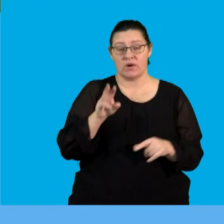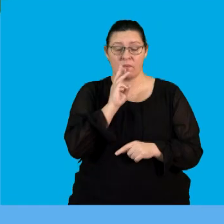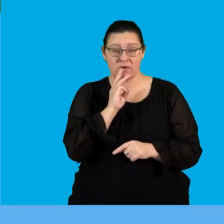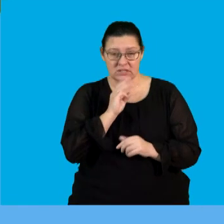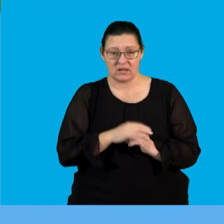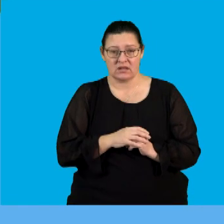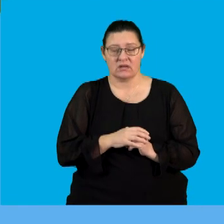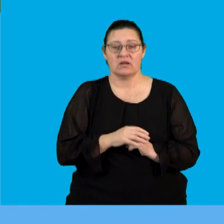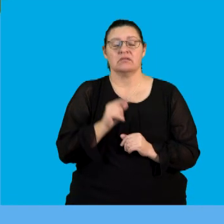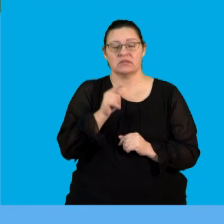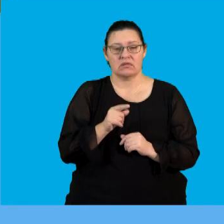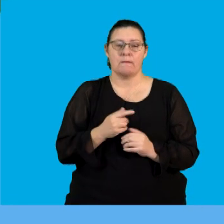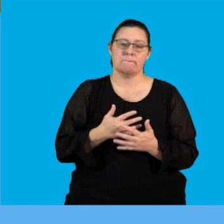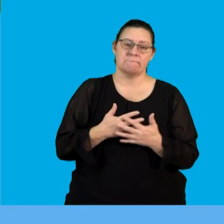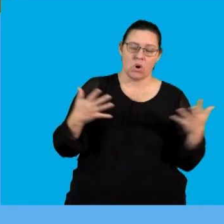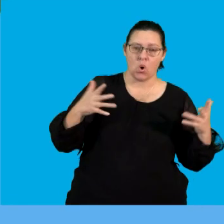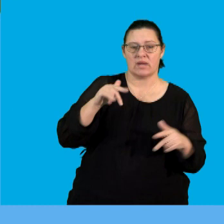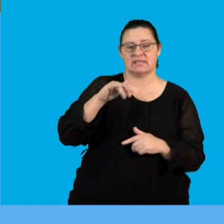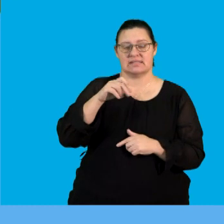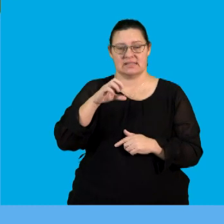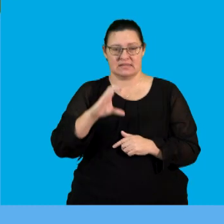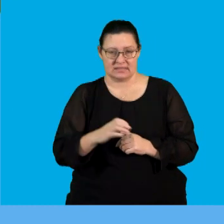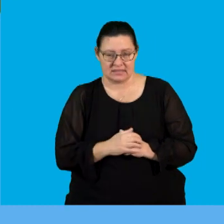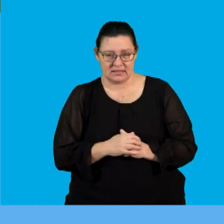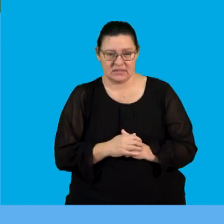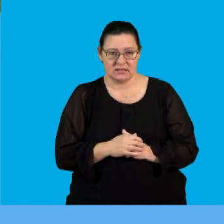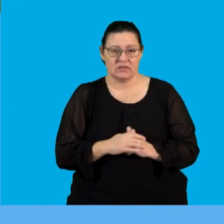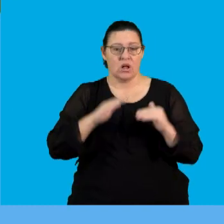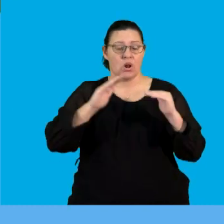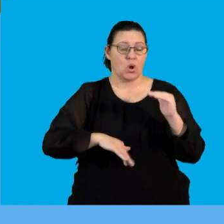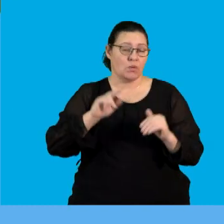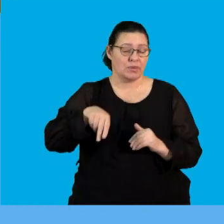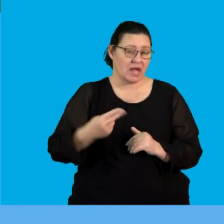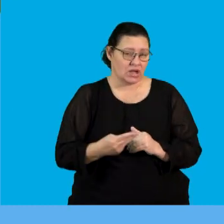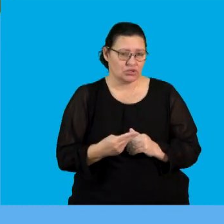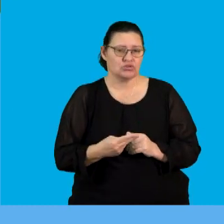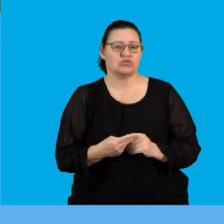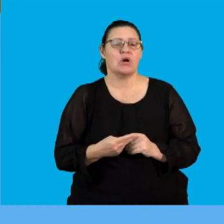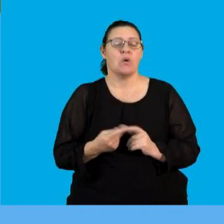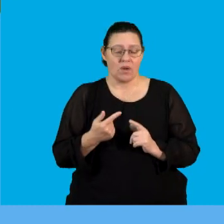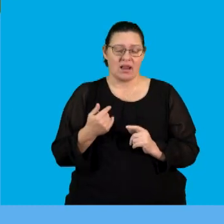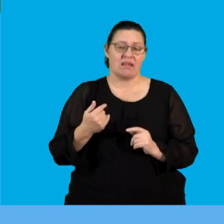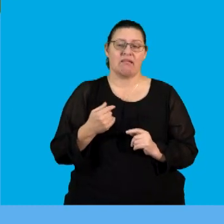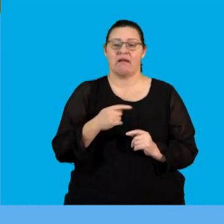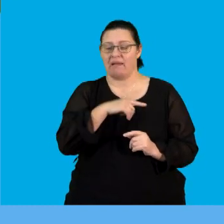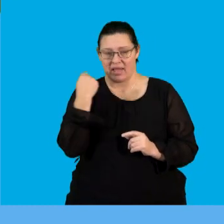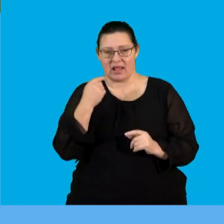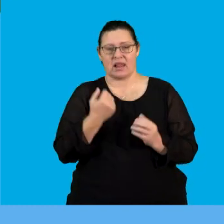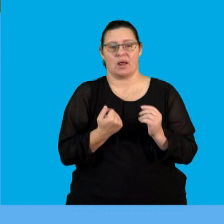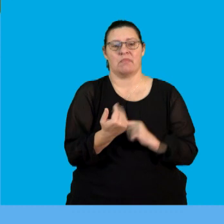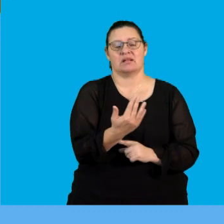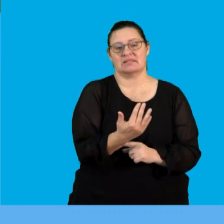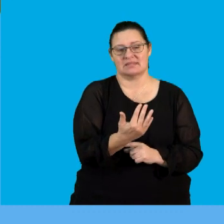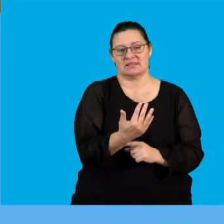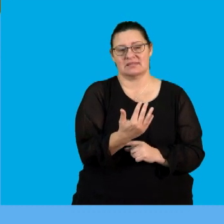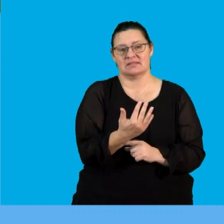that rainwater, then the soil will become more acidic. The low pH is going to kill the plants and animals if